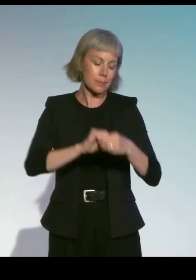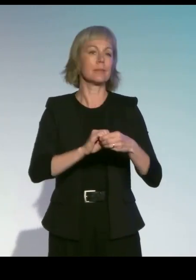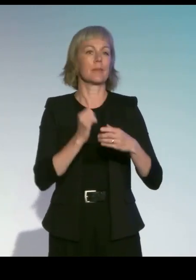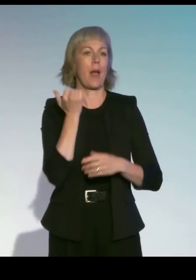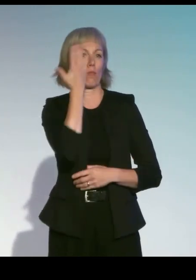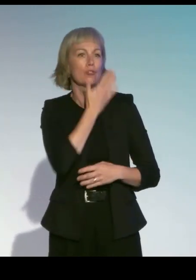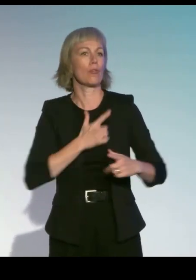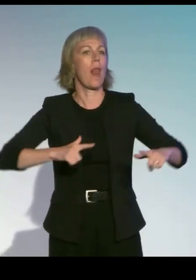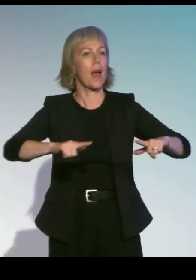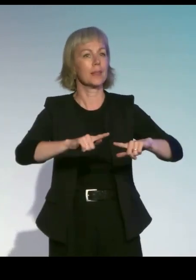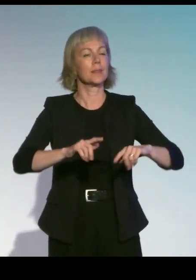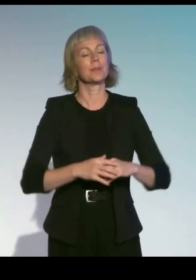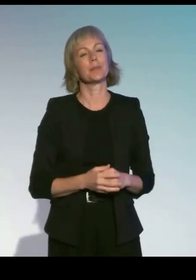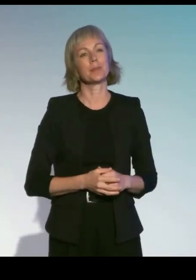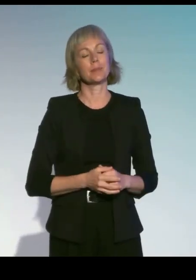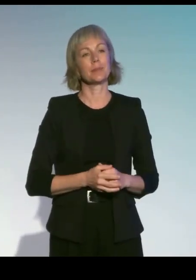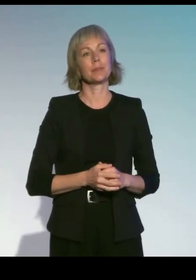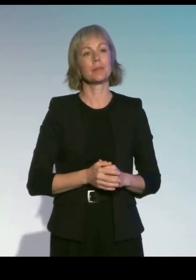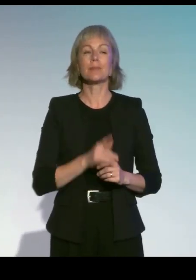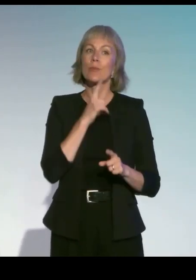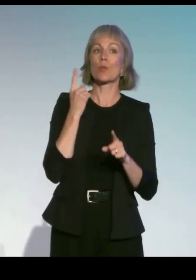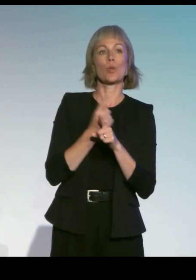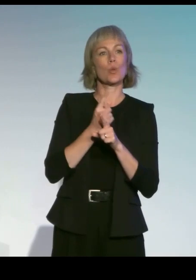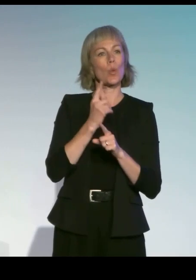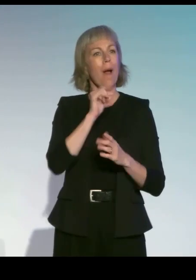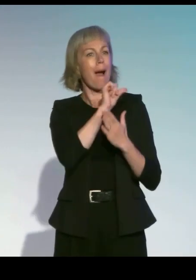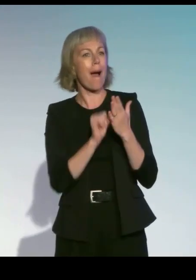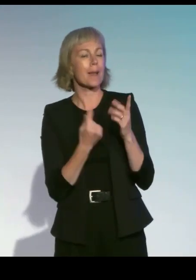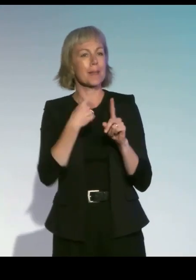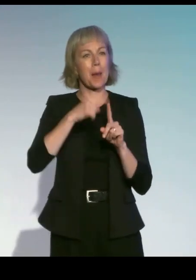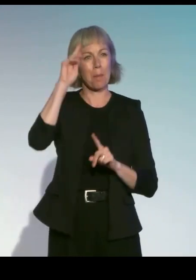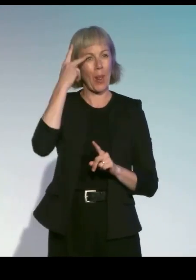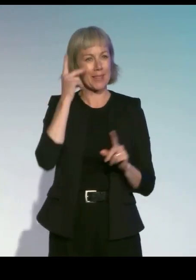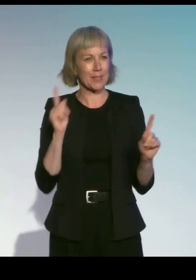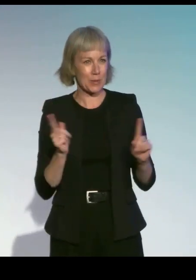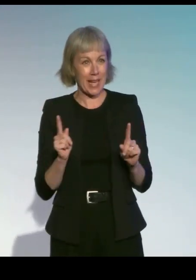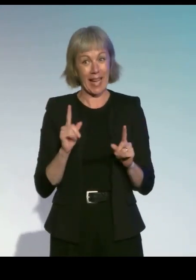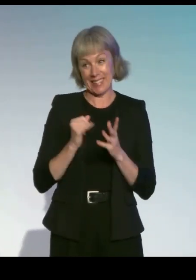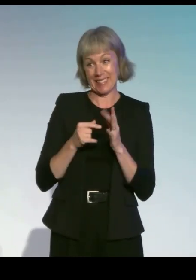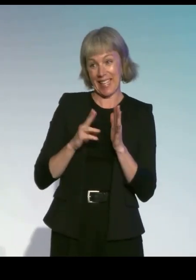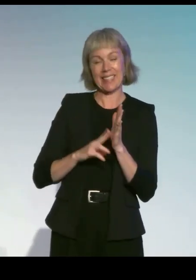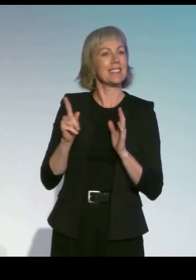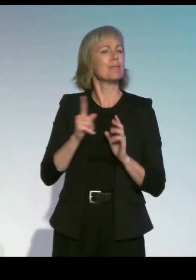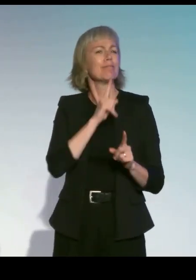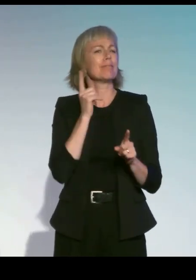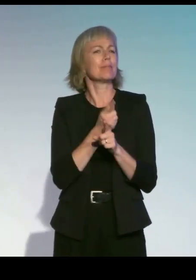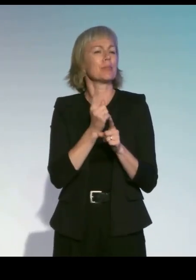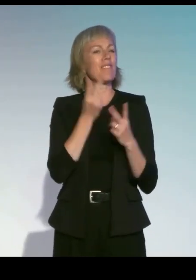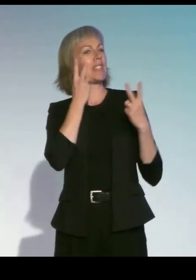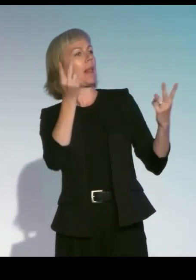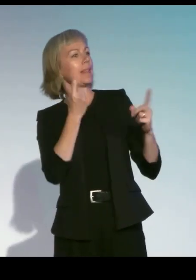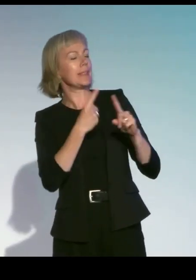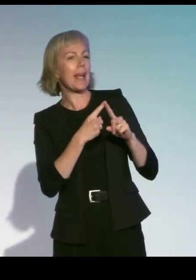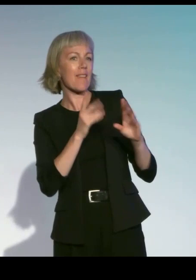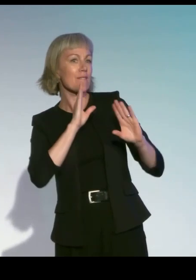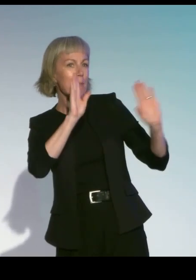land. Today we're speaking about art and politics, and Sen has spoken about fabulousness and visibility, and so I want to